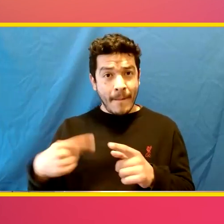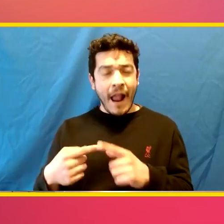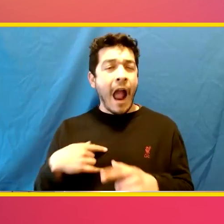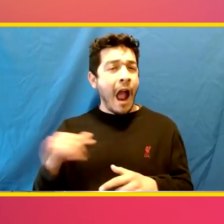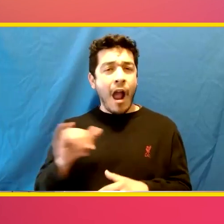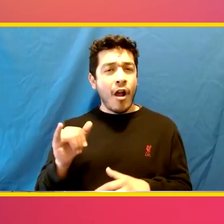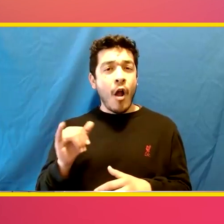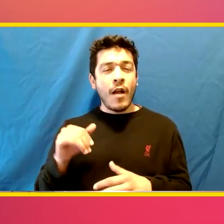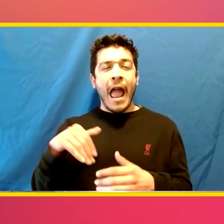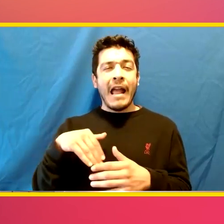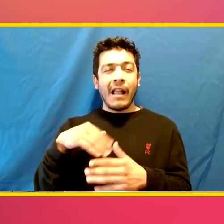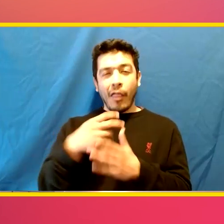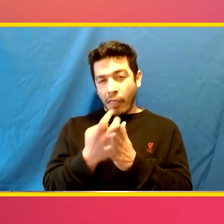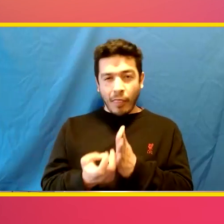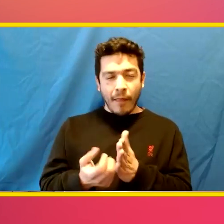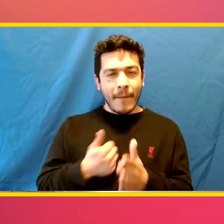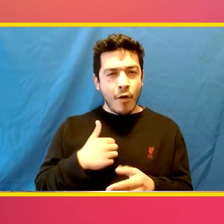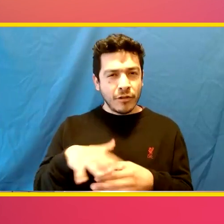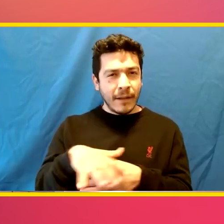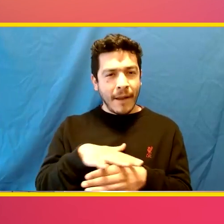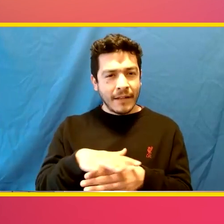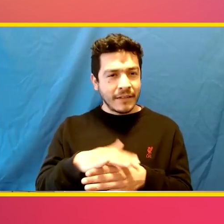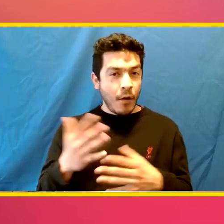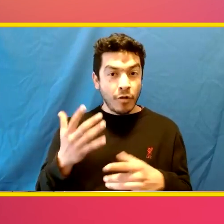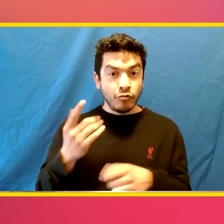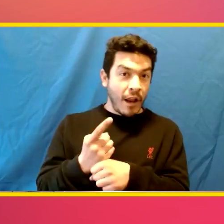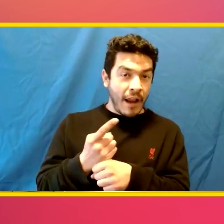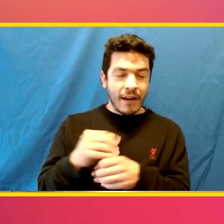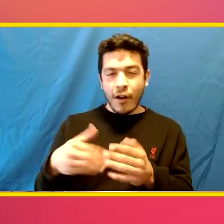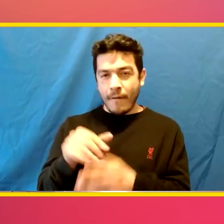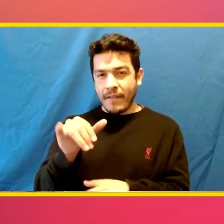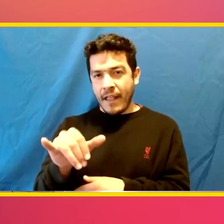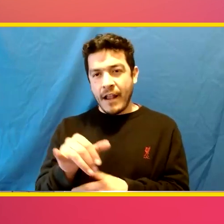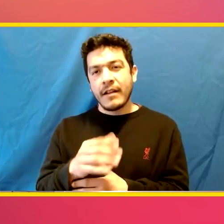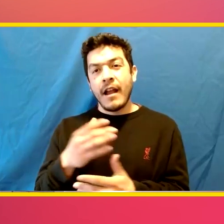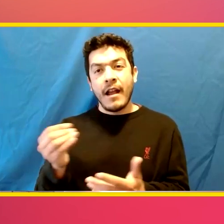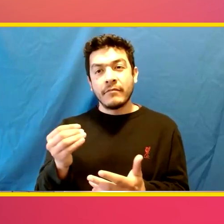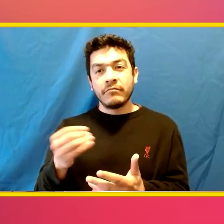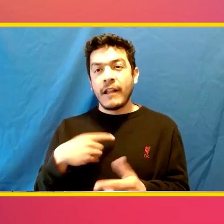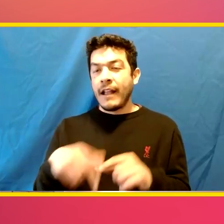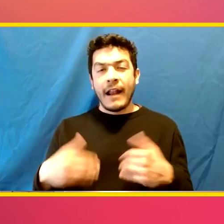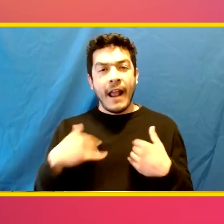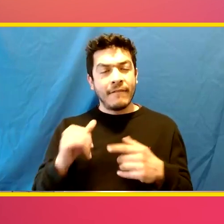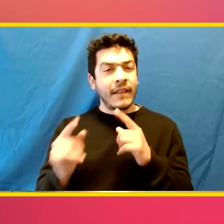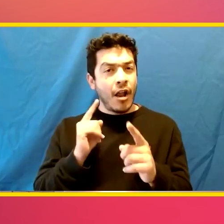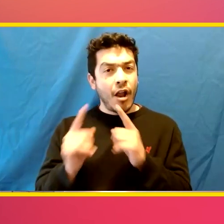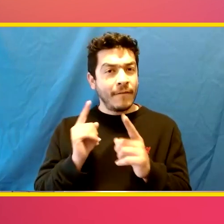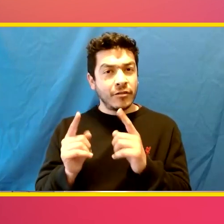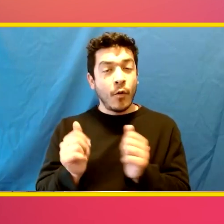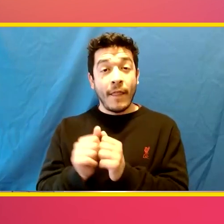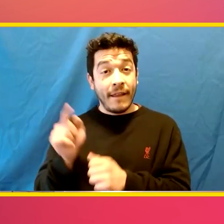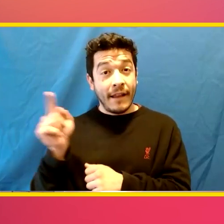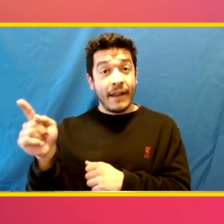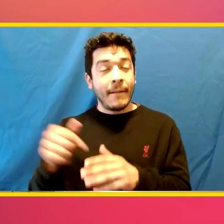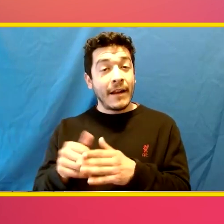also get in my own space, right? Like, what's right? And all of this. And could not have that conversation with